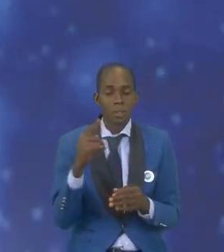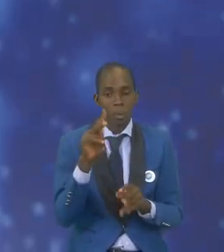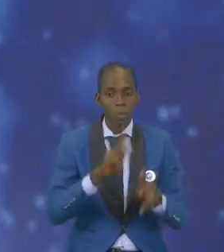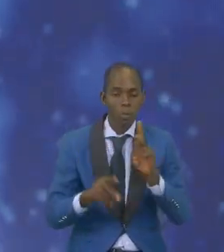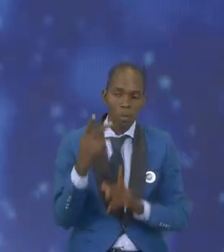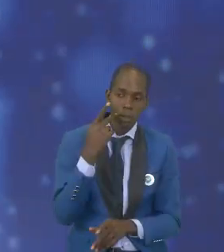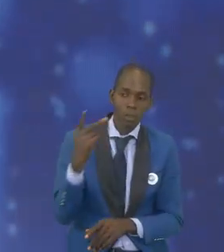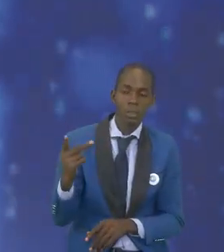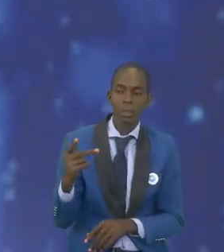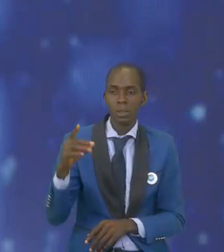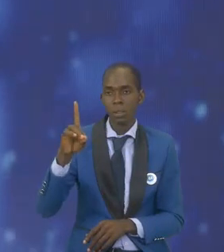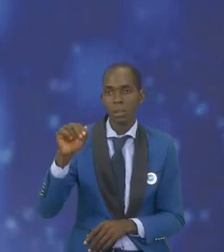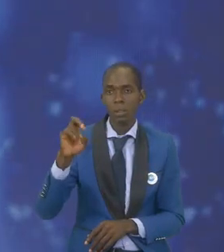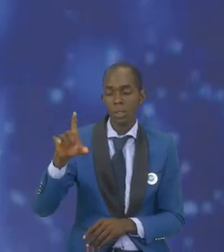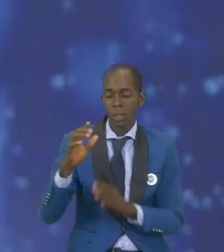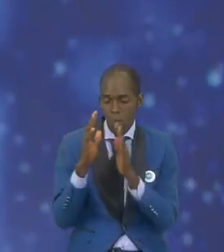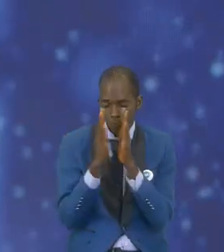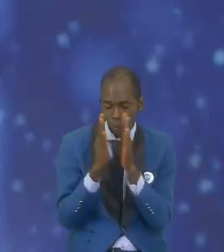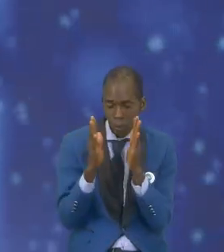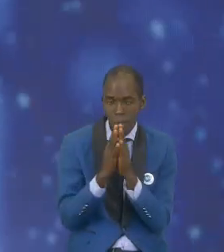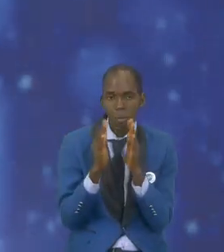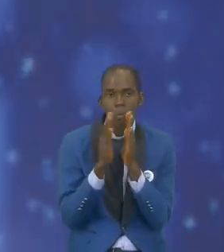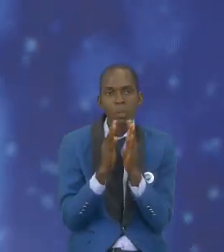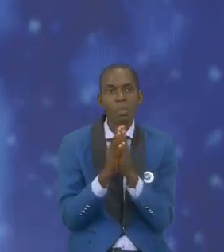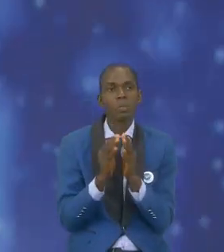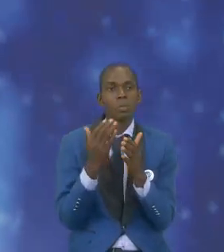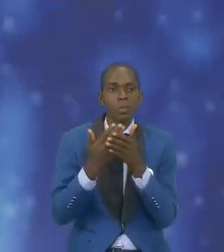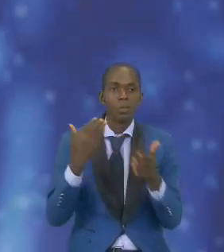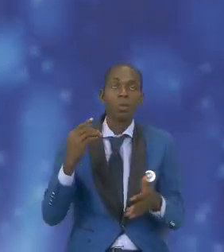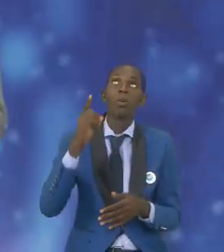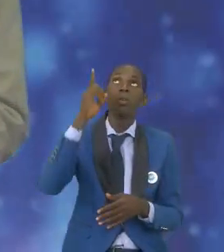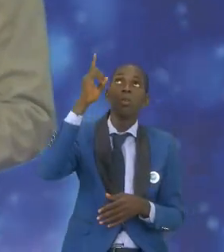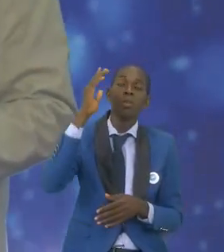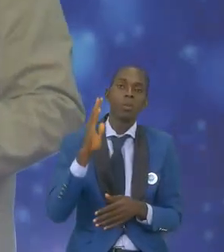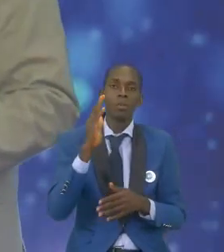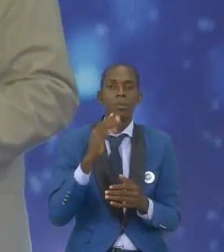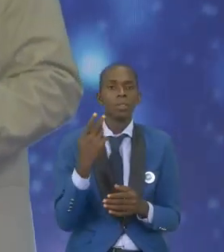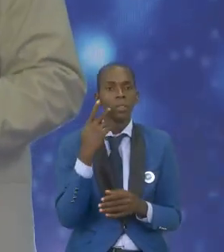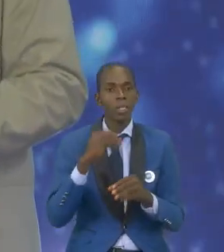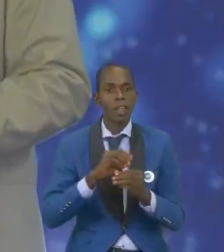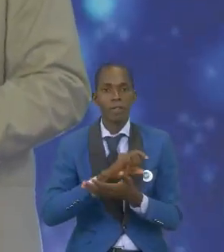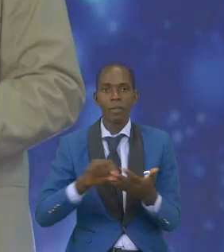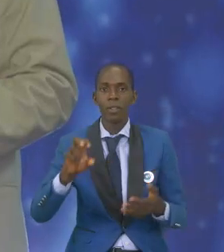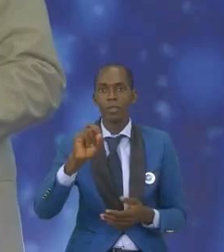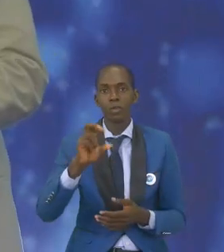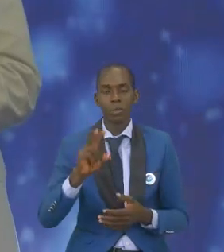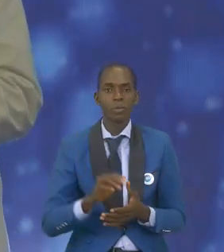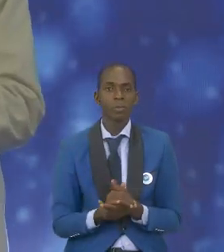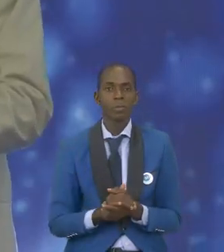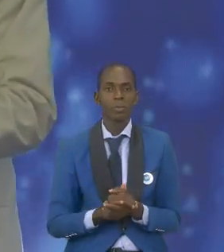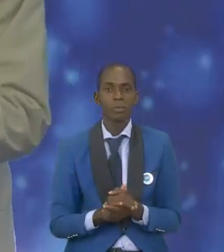making supplication before his God. Look at verse 12. In verse